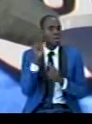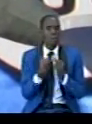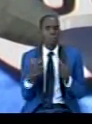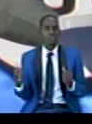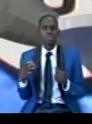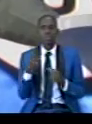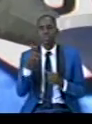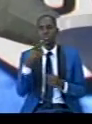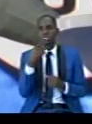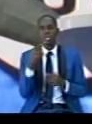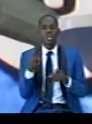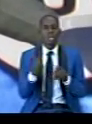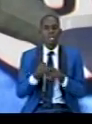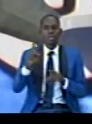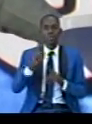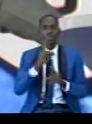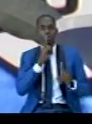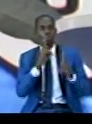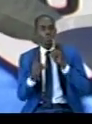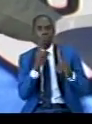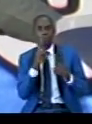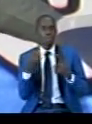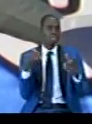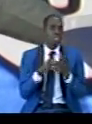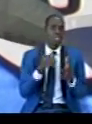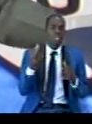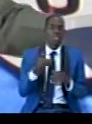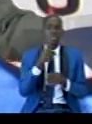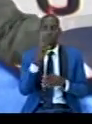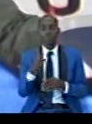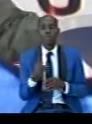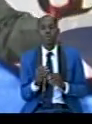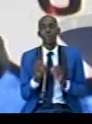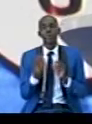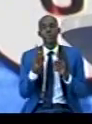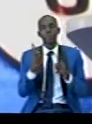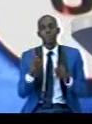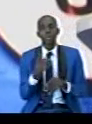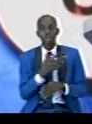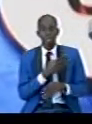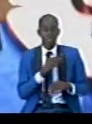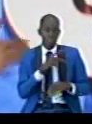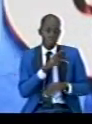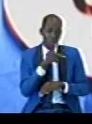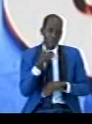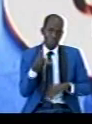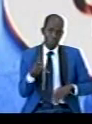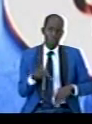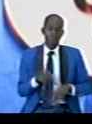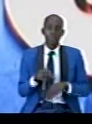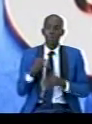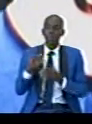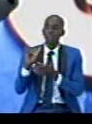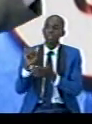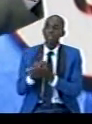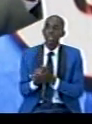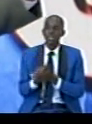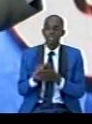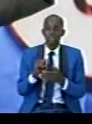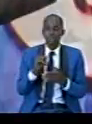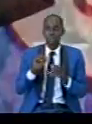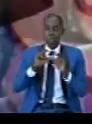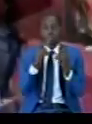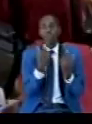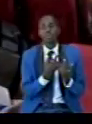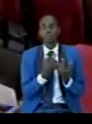threatening anyone that will do this and this. And the principal of that gang will write to